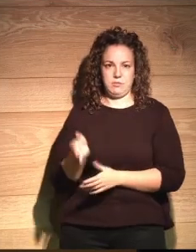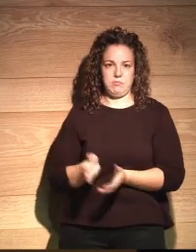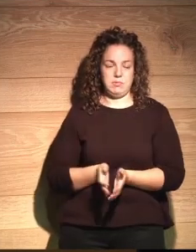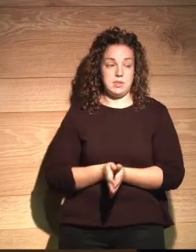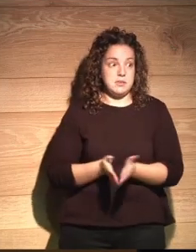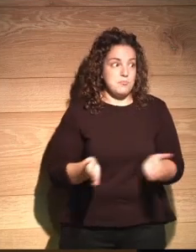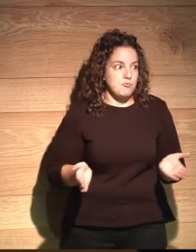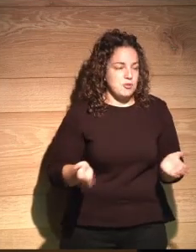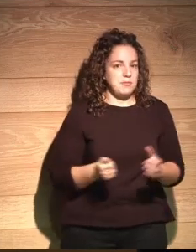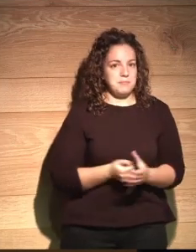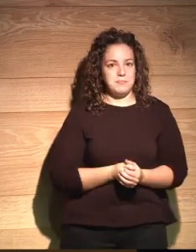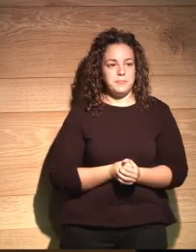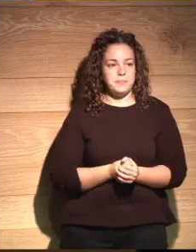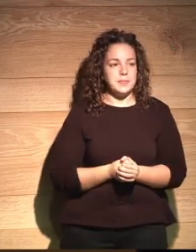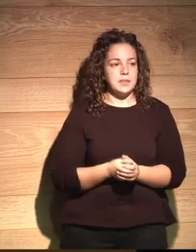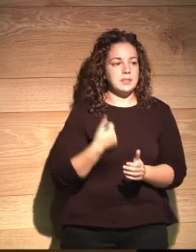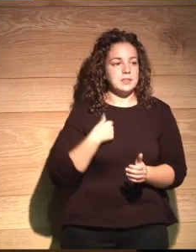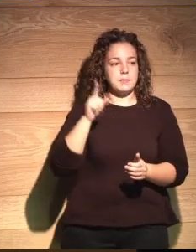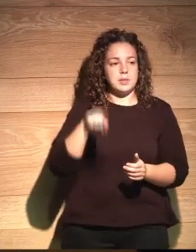Spanish. So it's like, well,